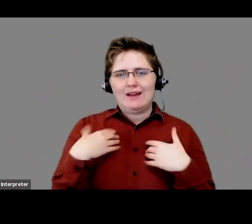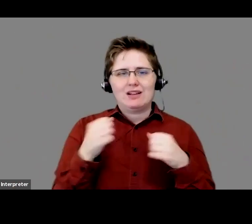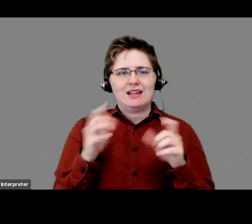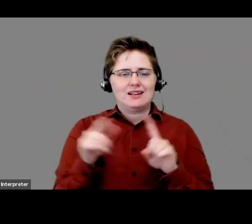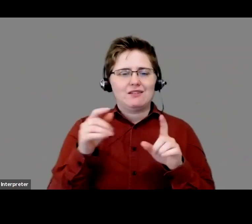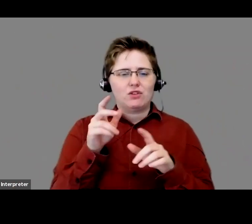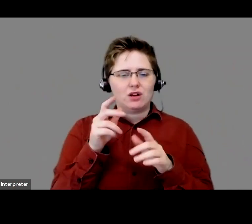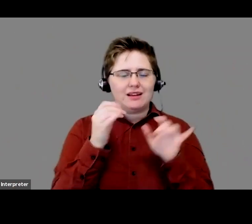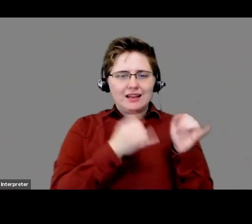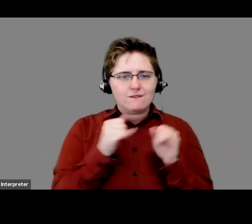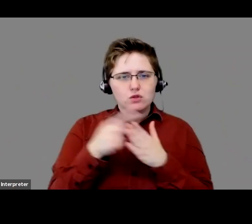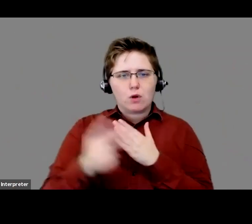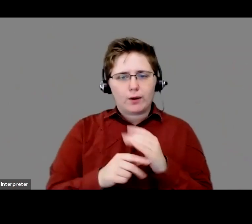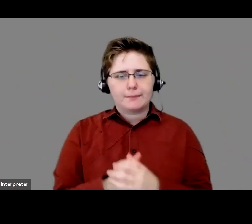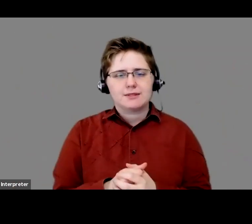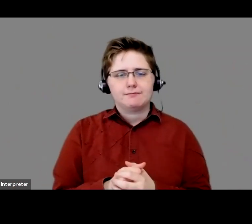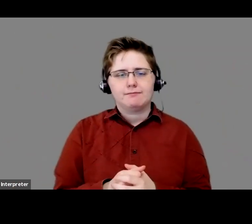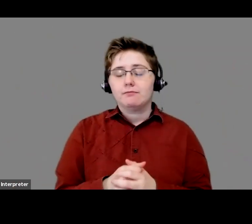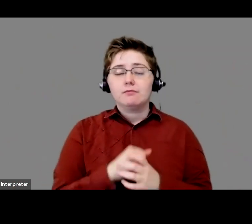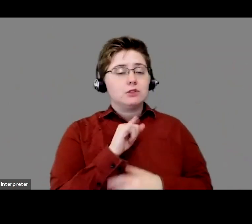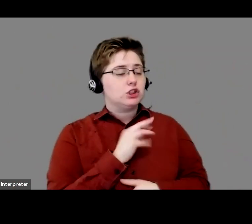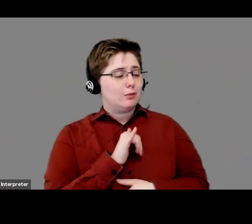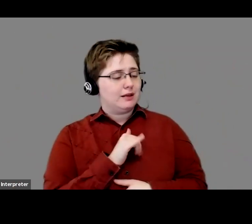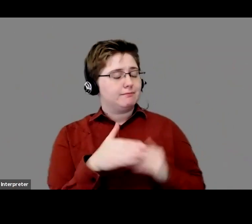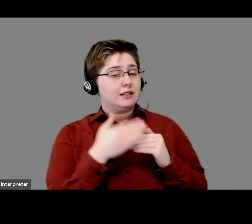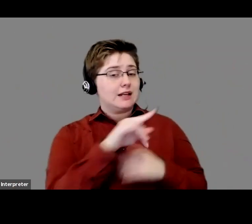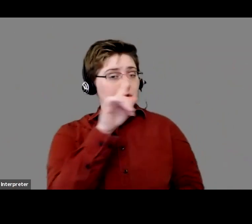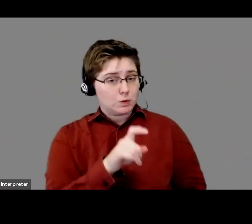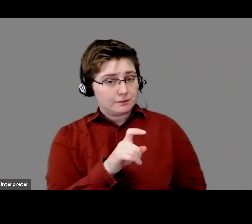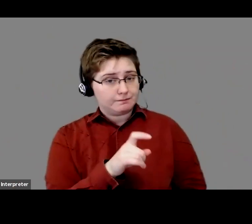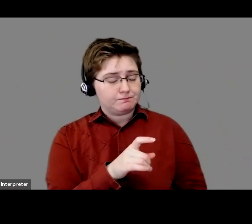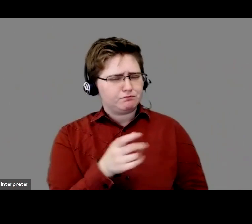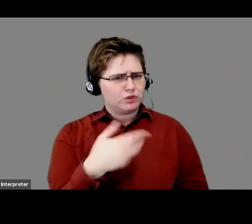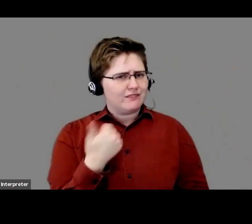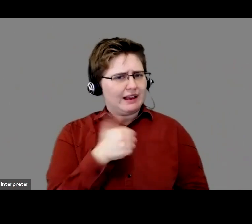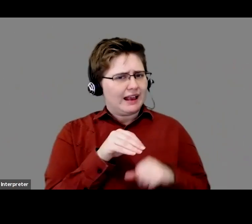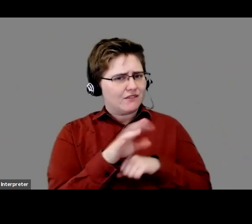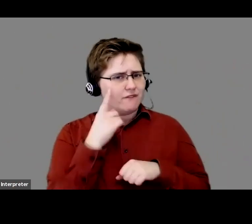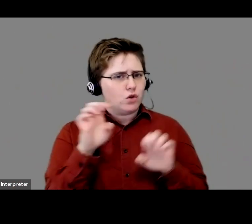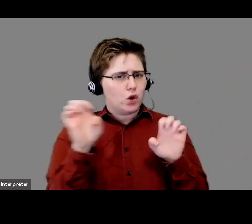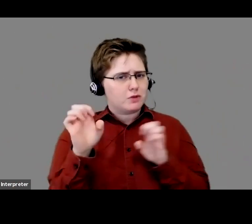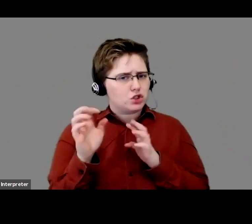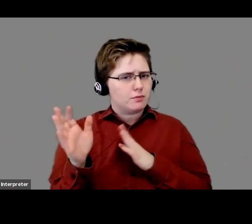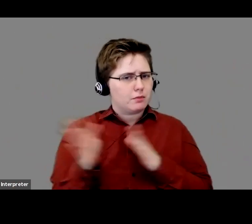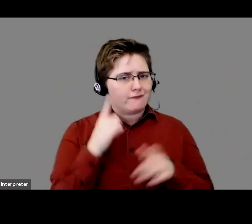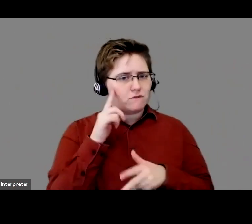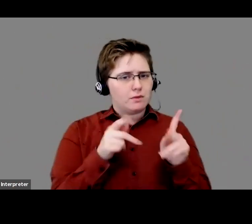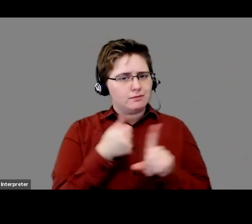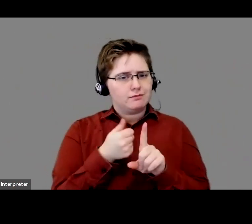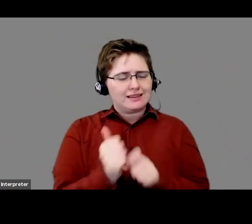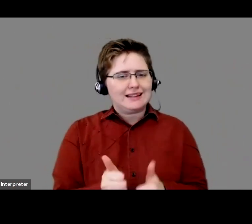individual programs. And now the next question is, do you have any advice for emergency preparedness for people who